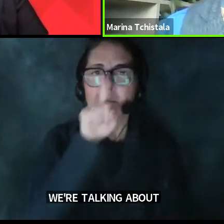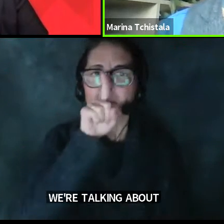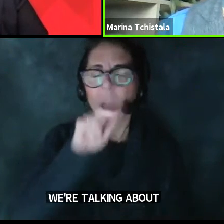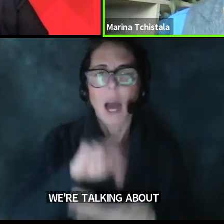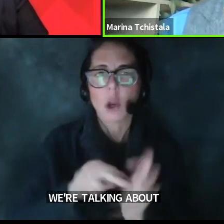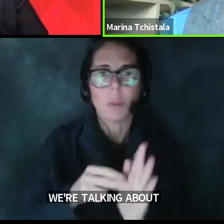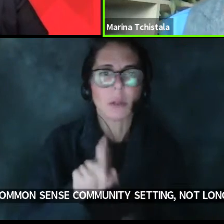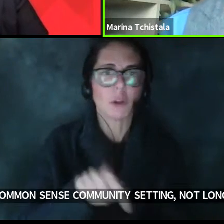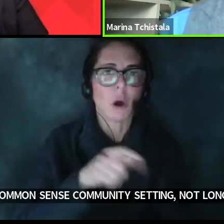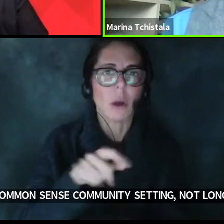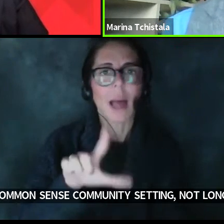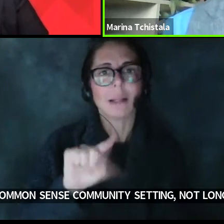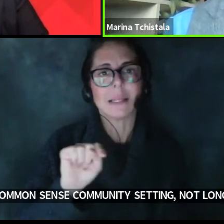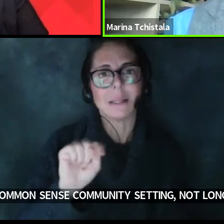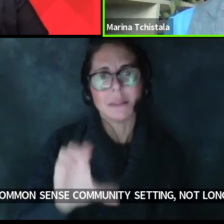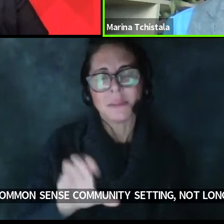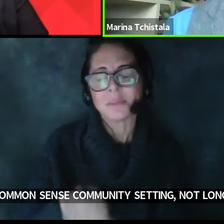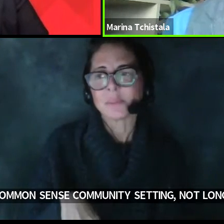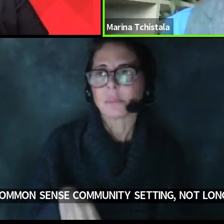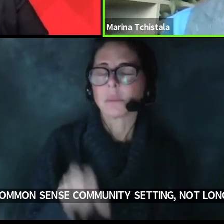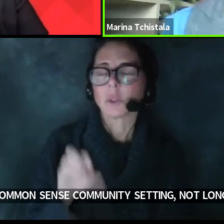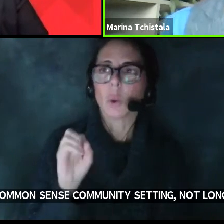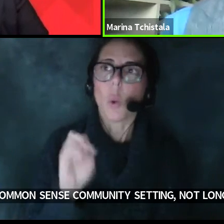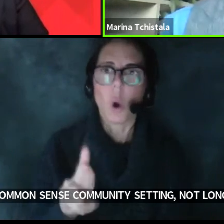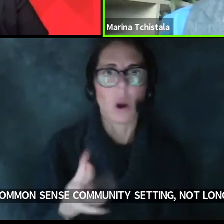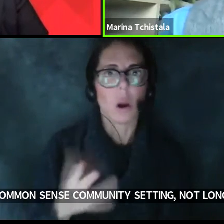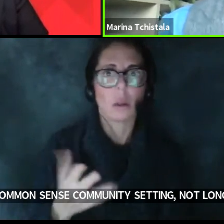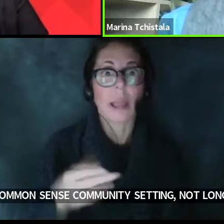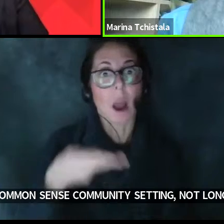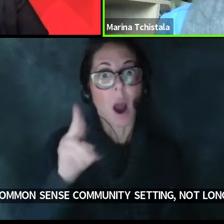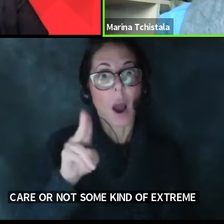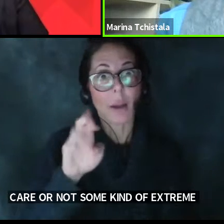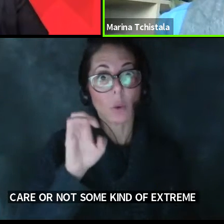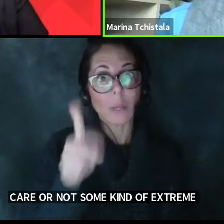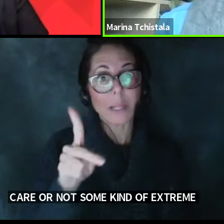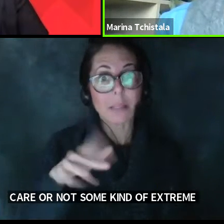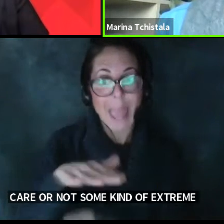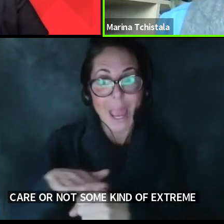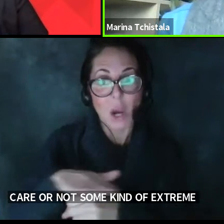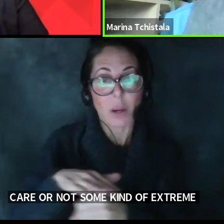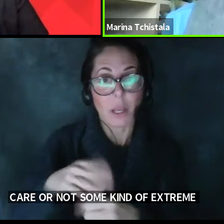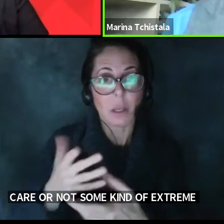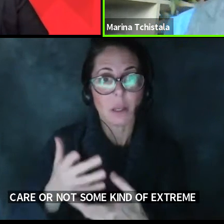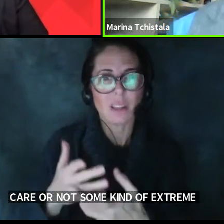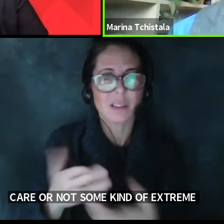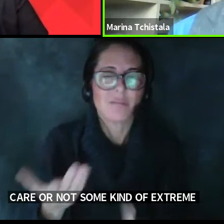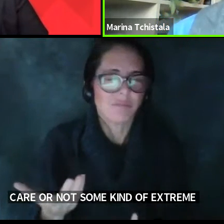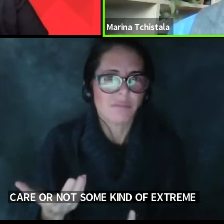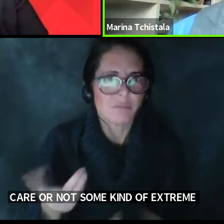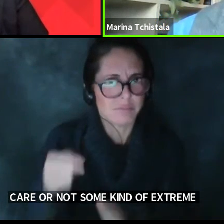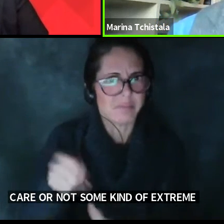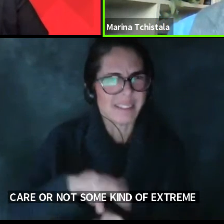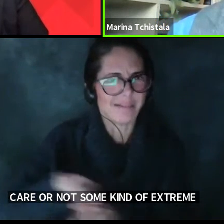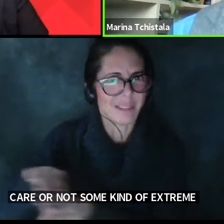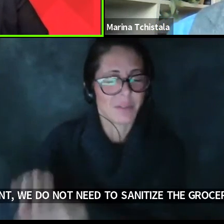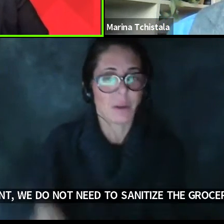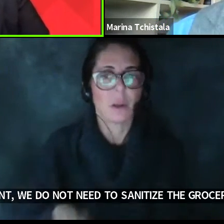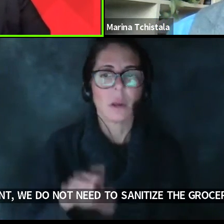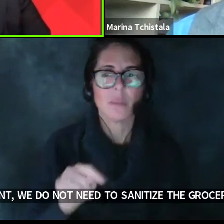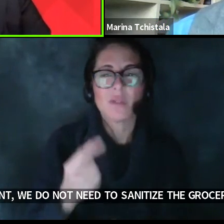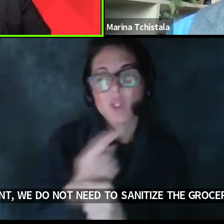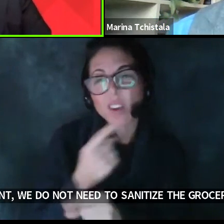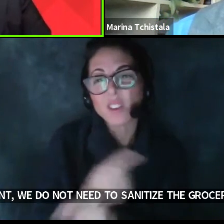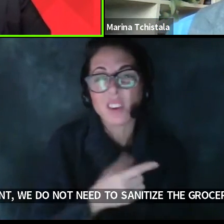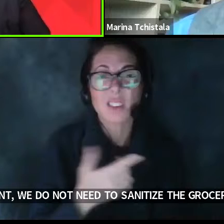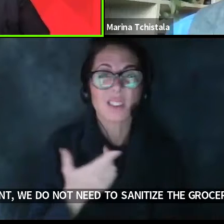extreme environments, we do not need to sanitize the grocery bags and shopping thing. Thank you, Marina.